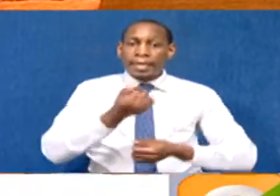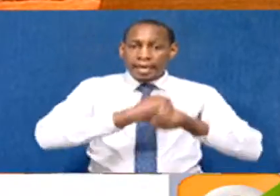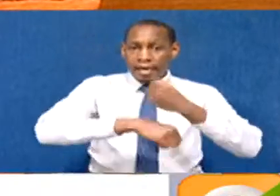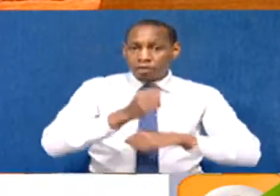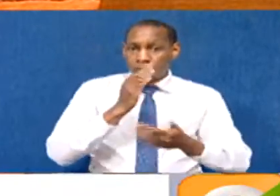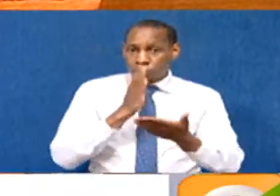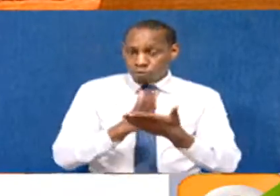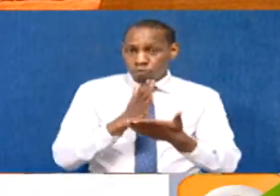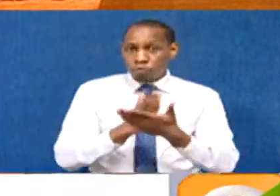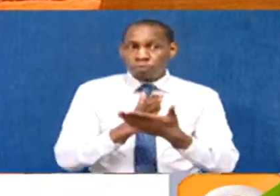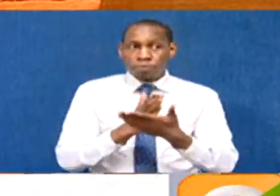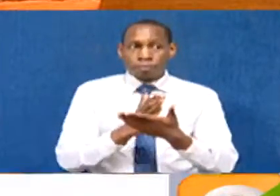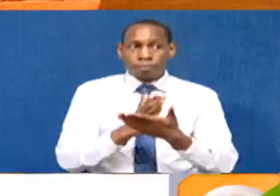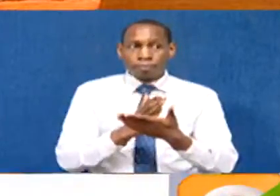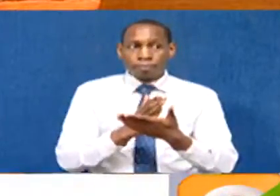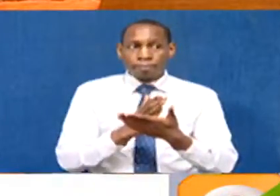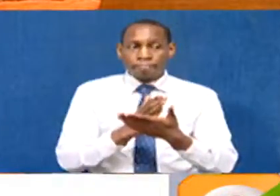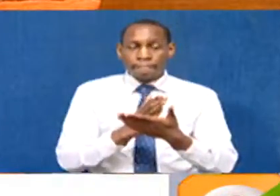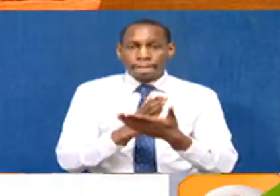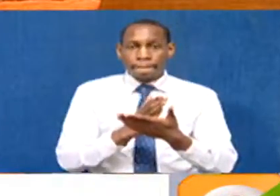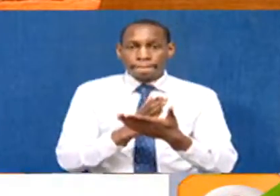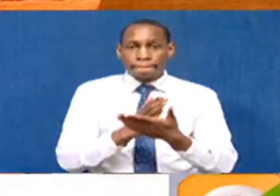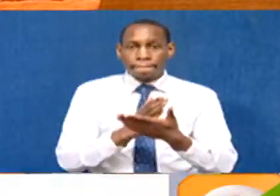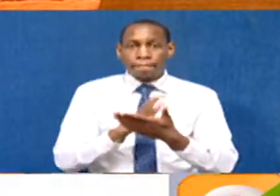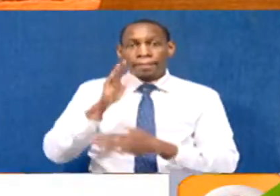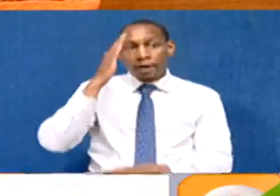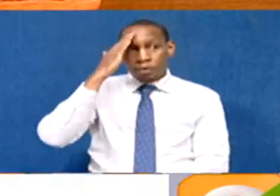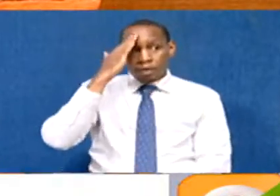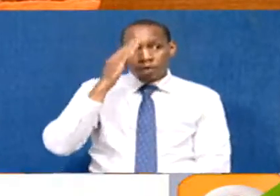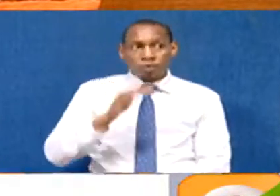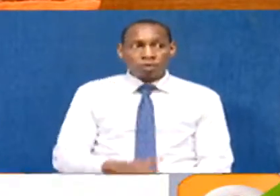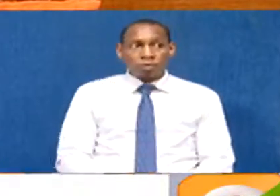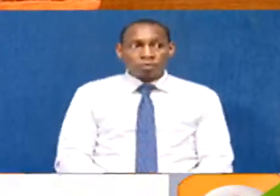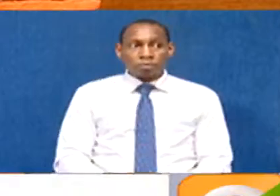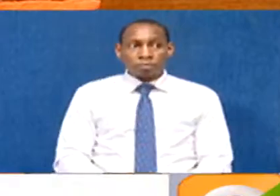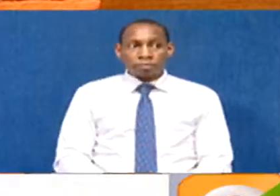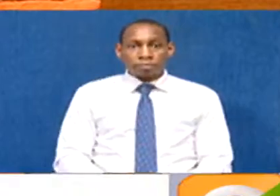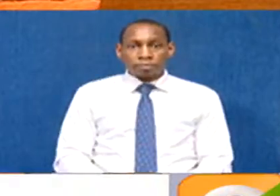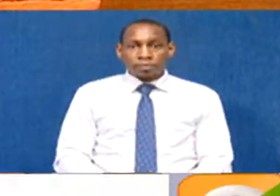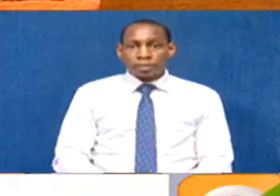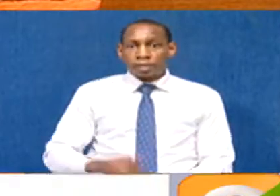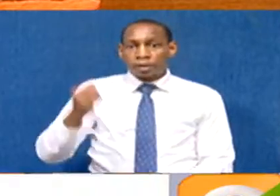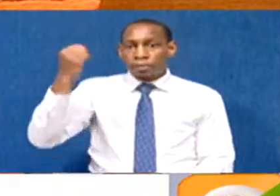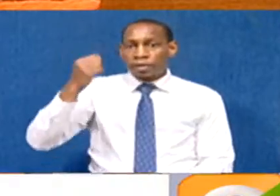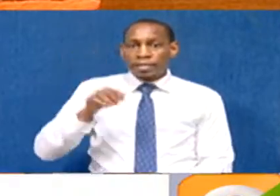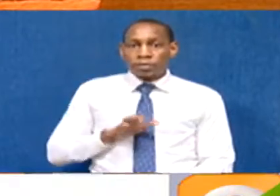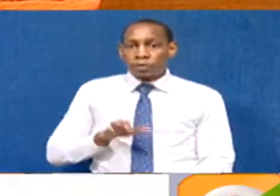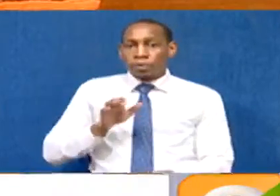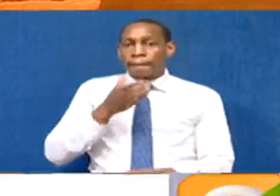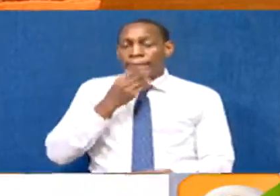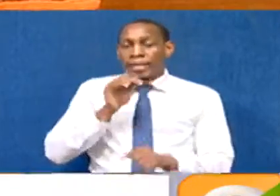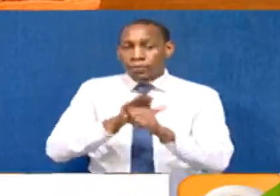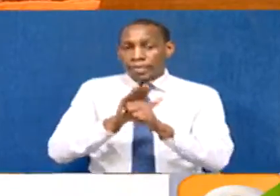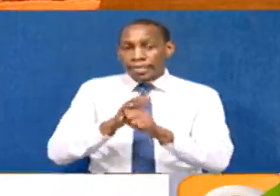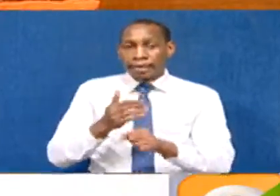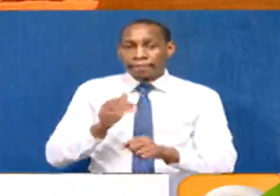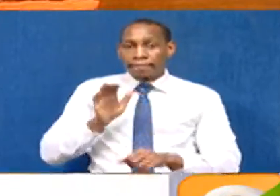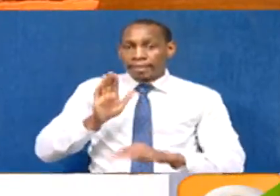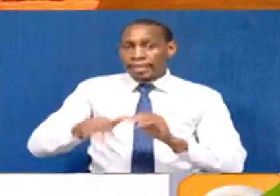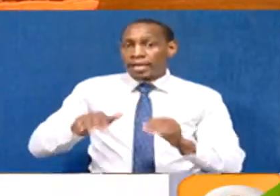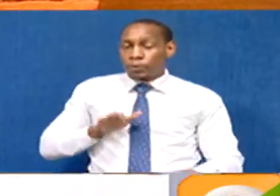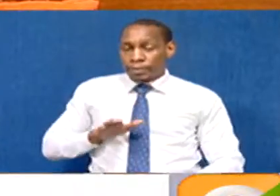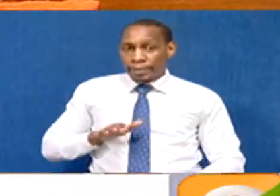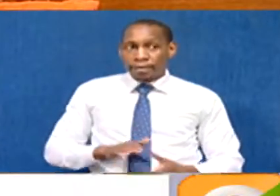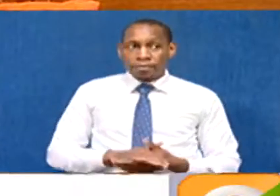the rubber mats meet the road, you know, the field has more men. The political field has more men than